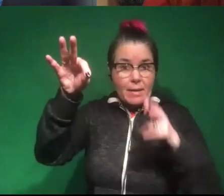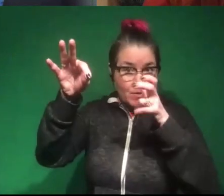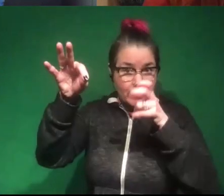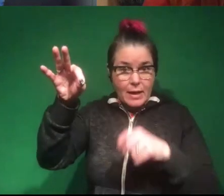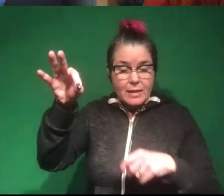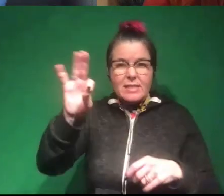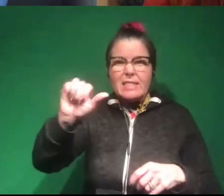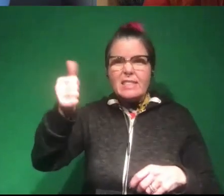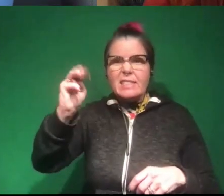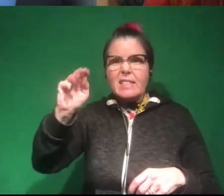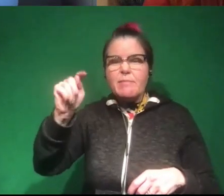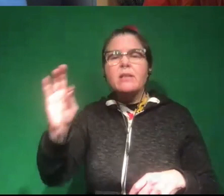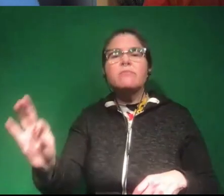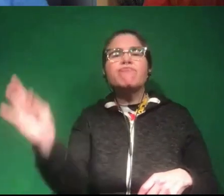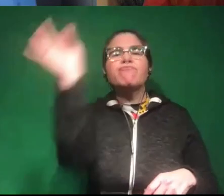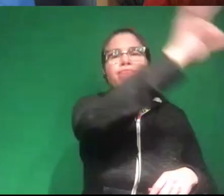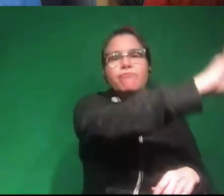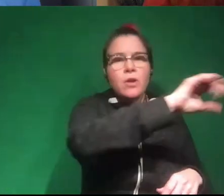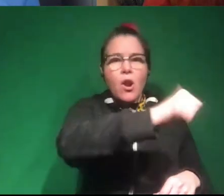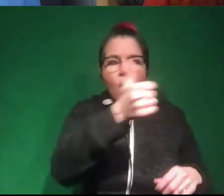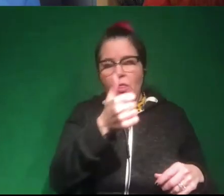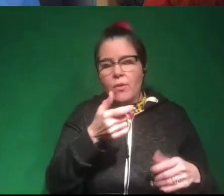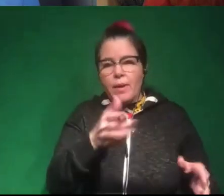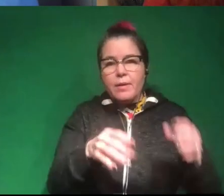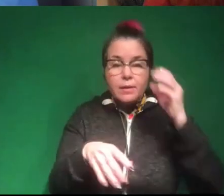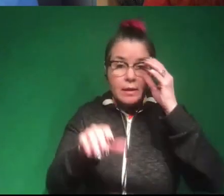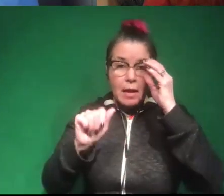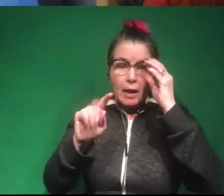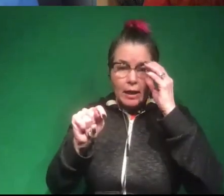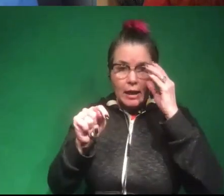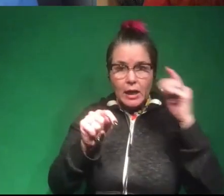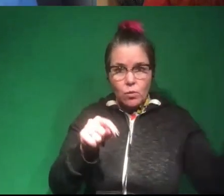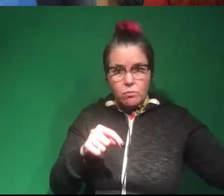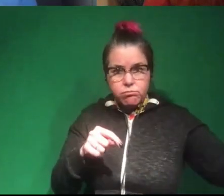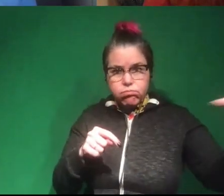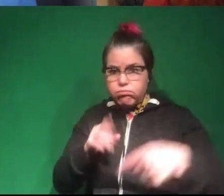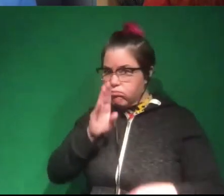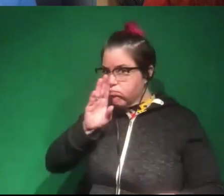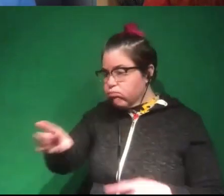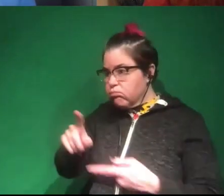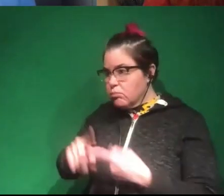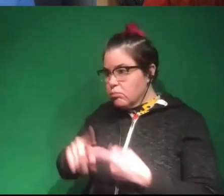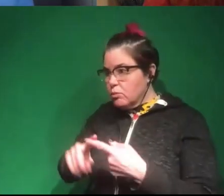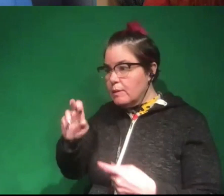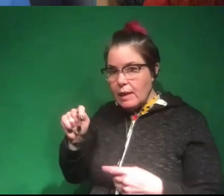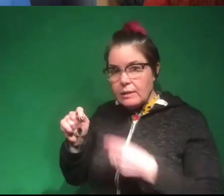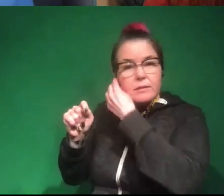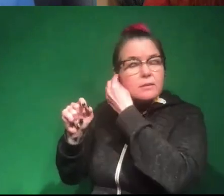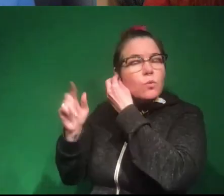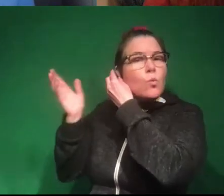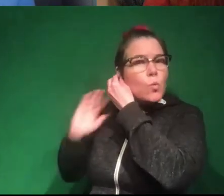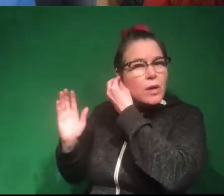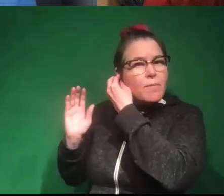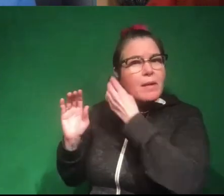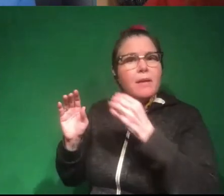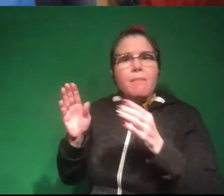10 meters in another direction. The ant would make a direct line back to where their nest would have been transposed 10